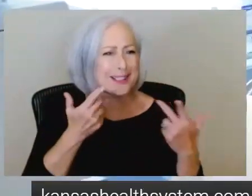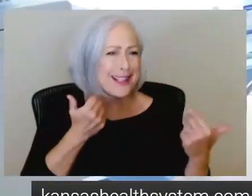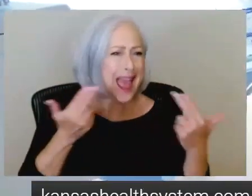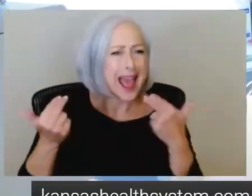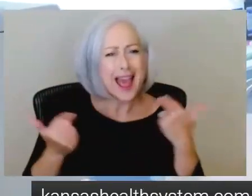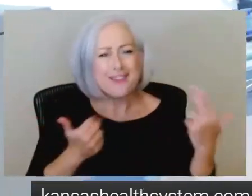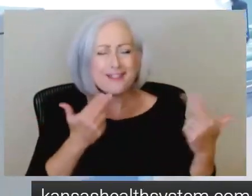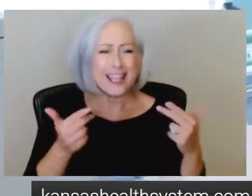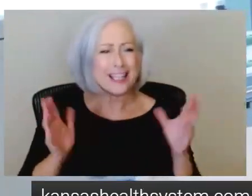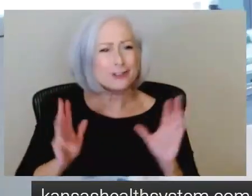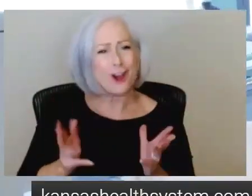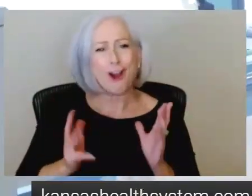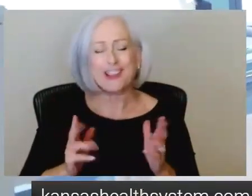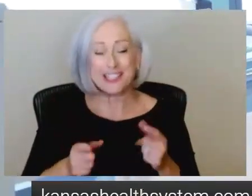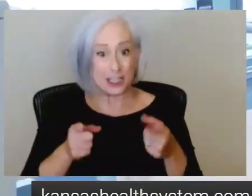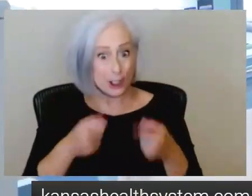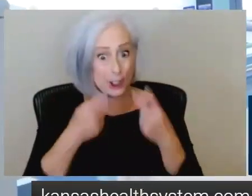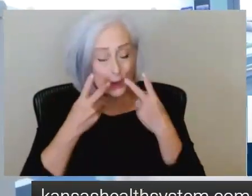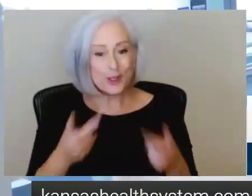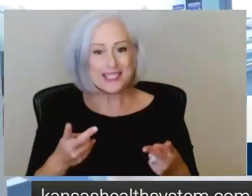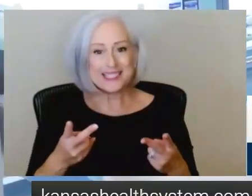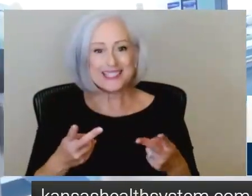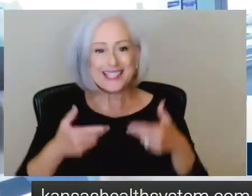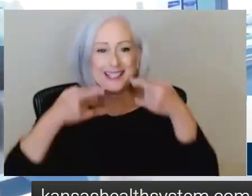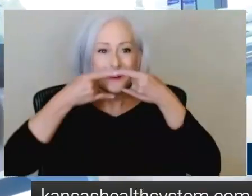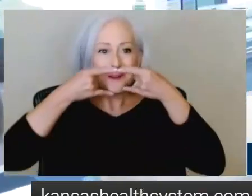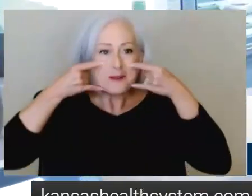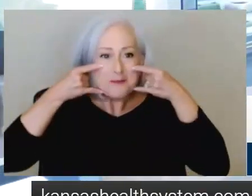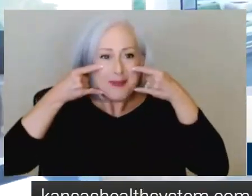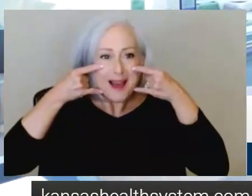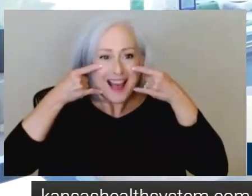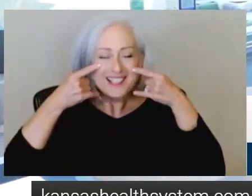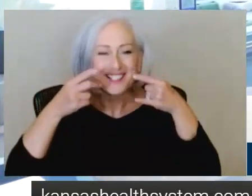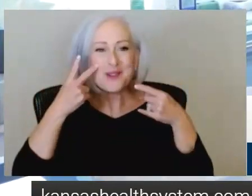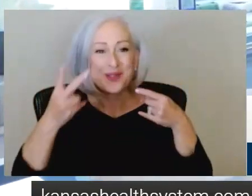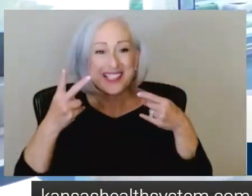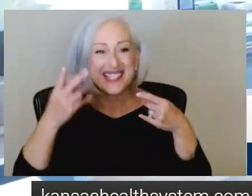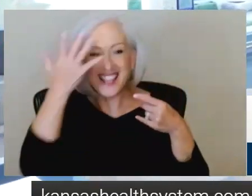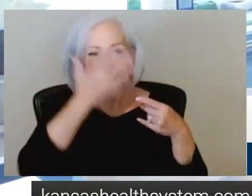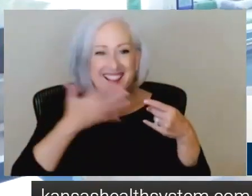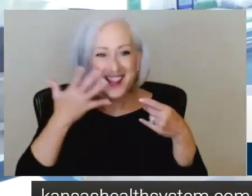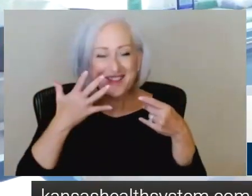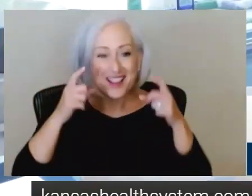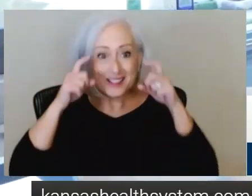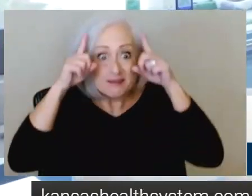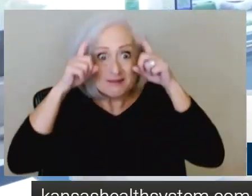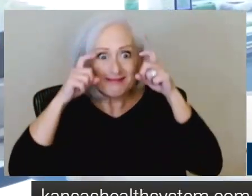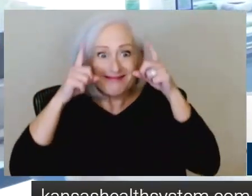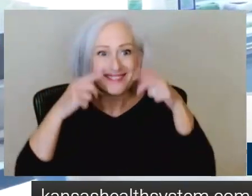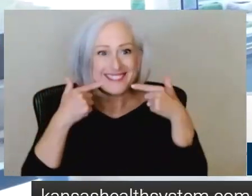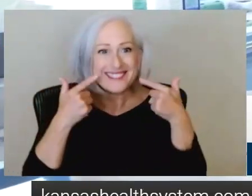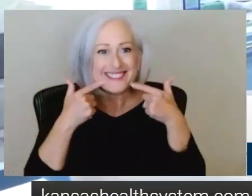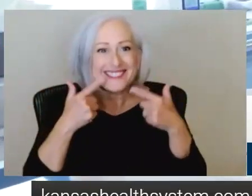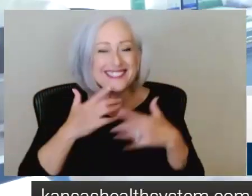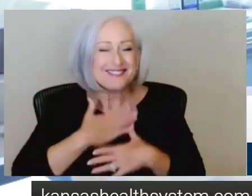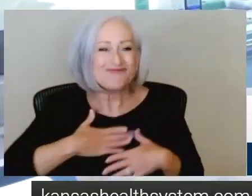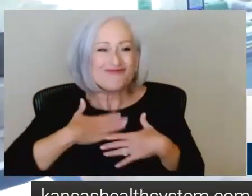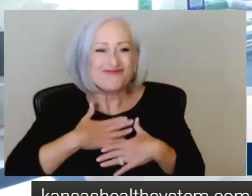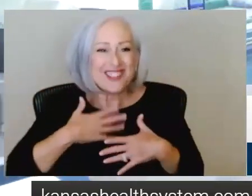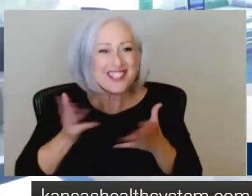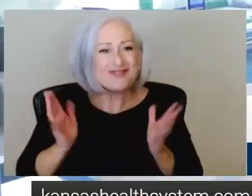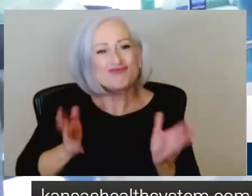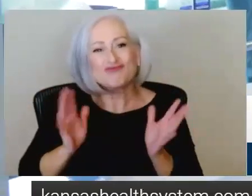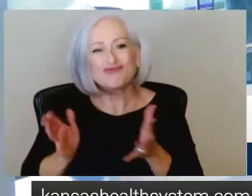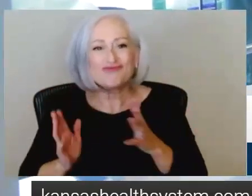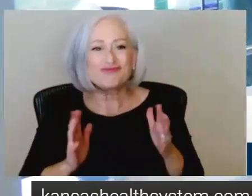and talking, and you can see even under their masks the medical staff and our surgeon, Dr. Kinsman, are chit-chatting